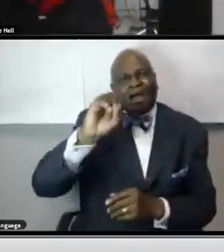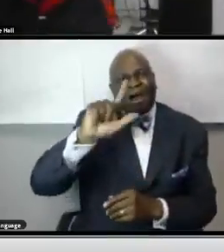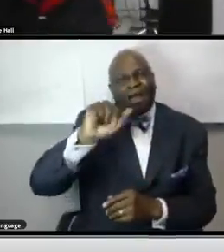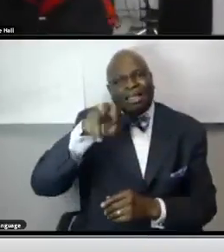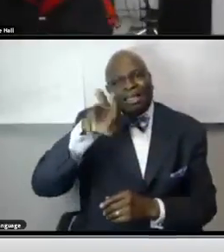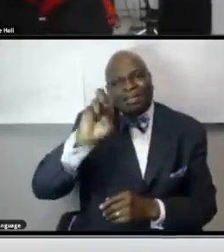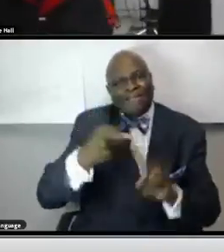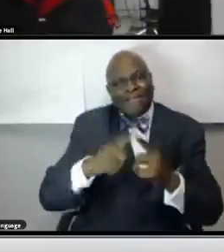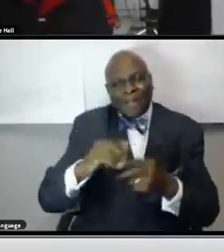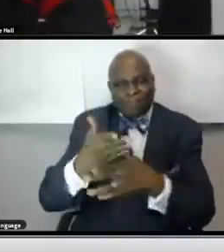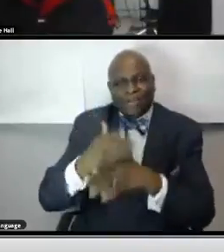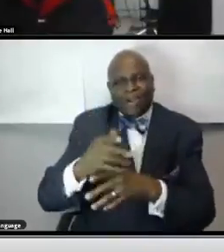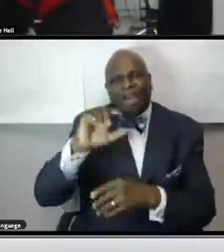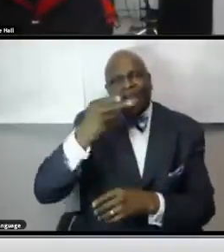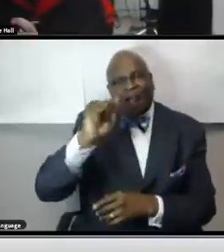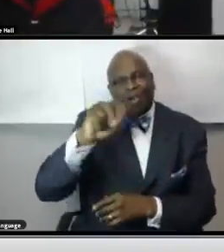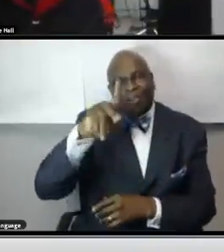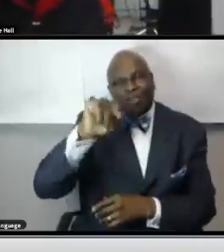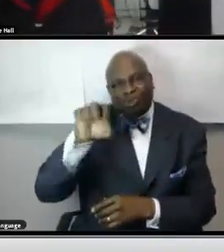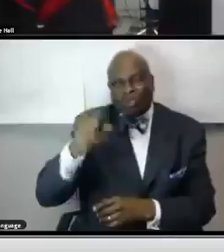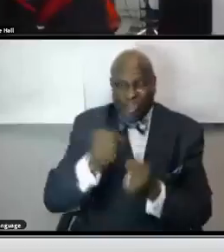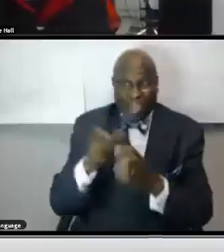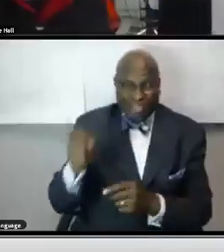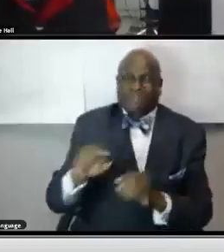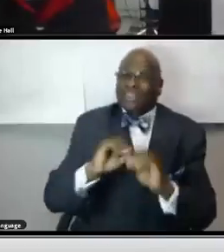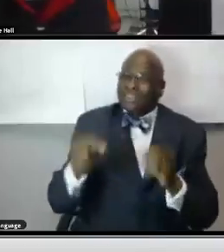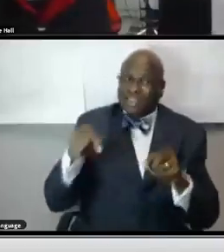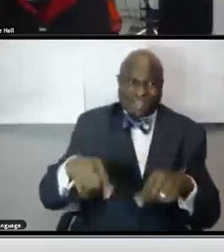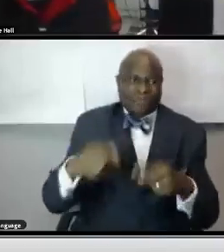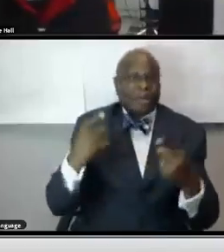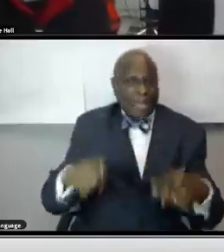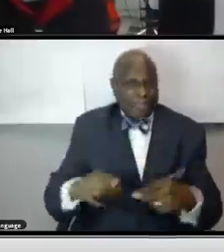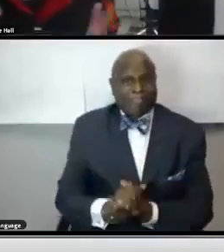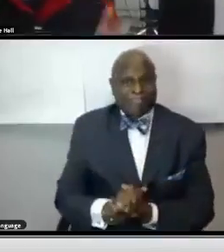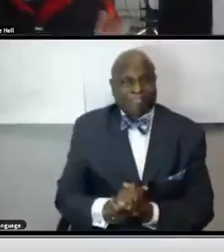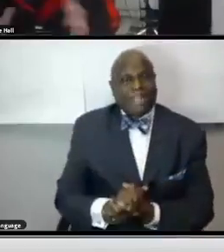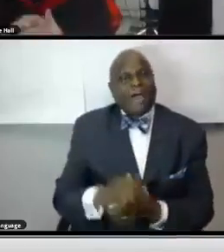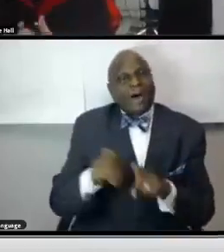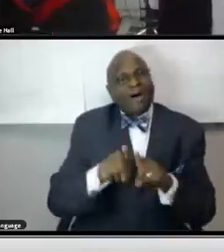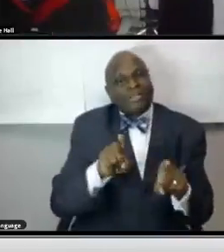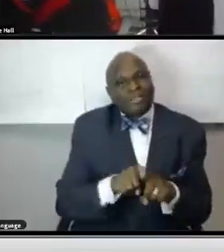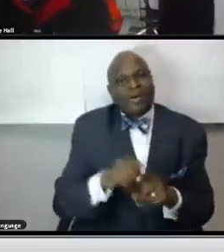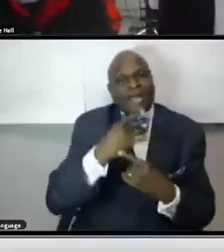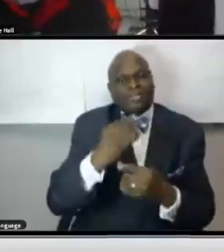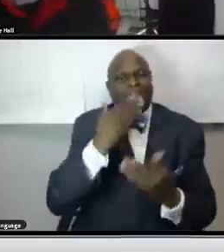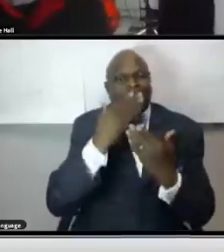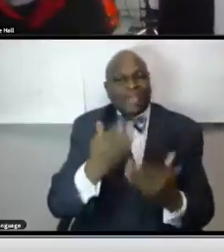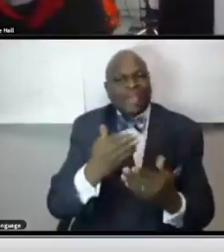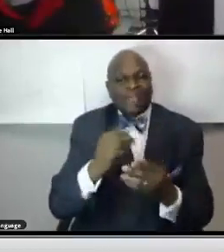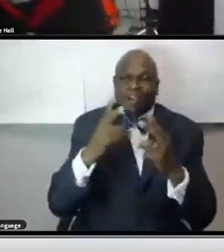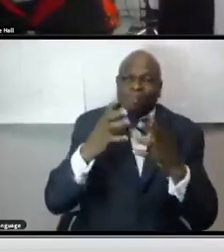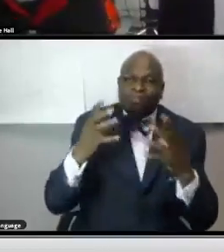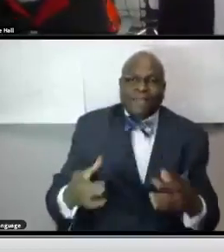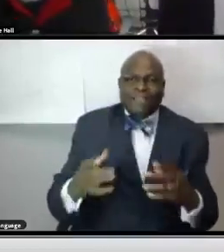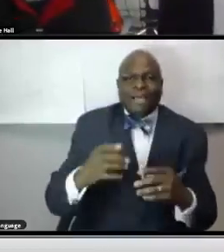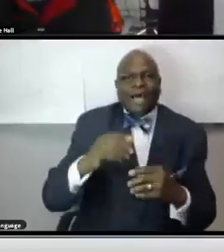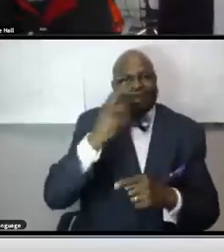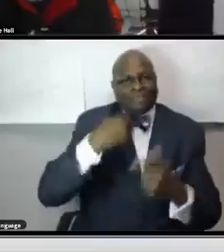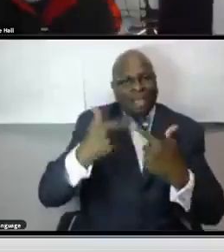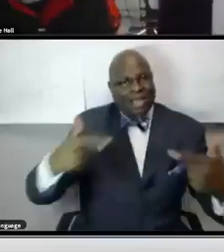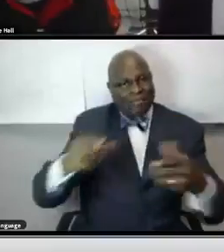friend, partner in crime, Harry Petrinos. Without him, none of this would have happened. So. And also would like to thank very much our sign